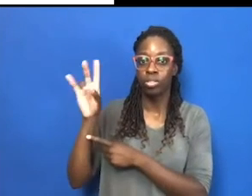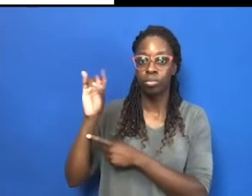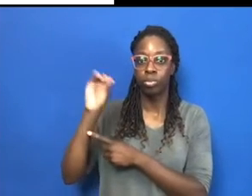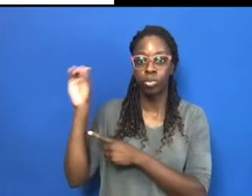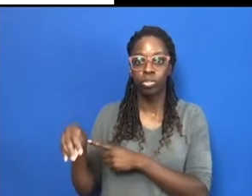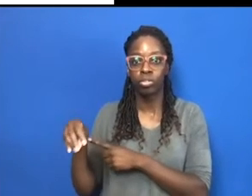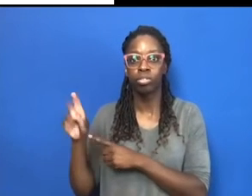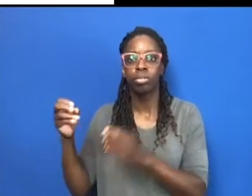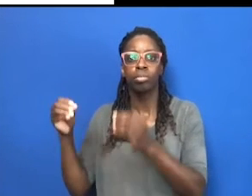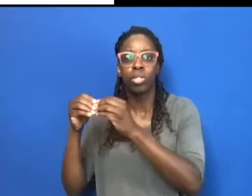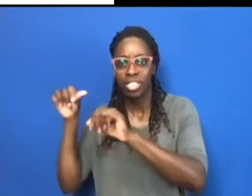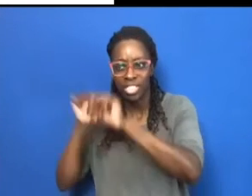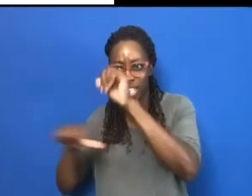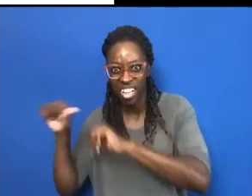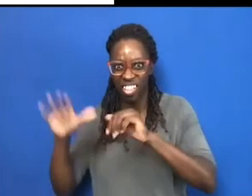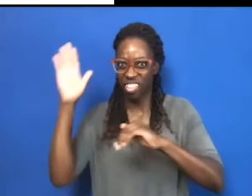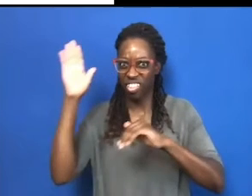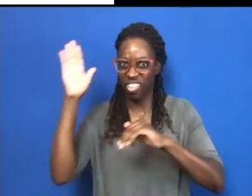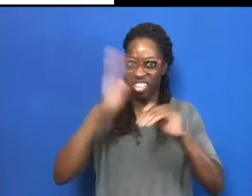domain, and